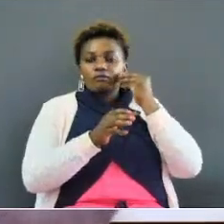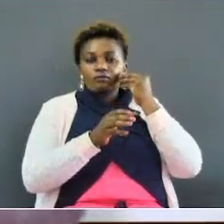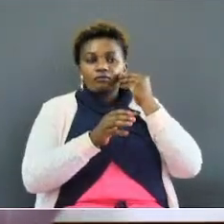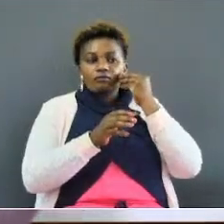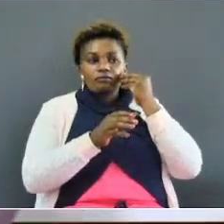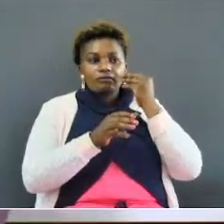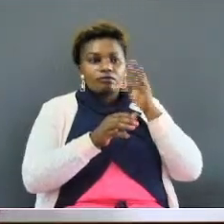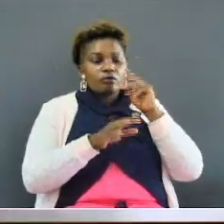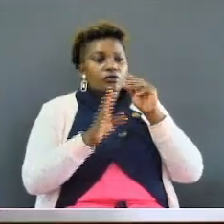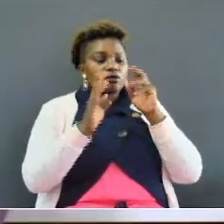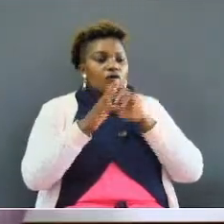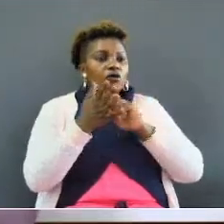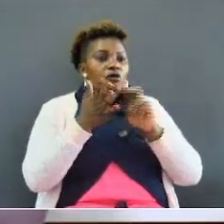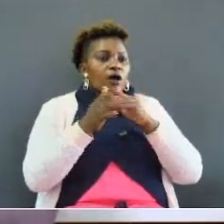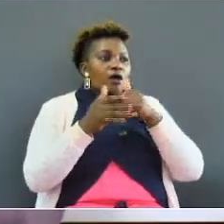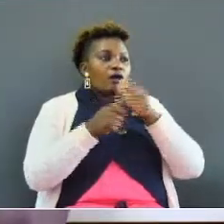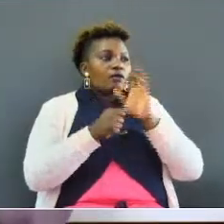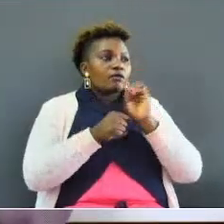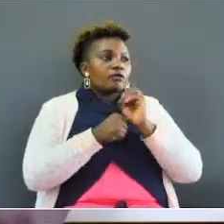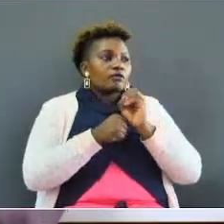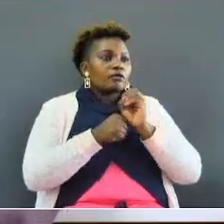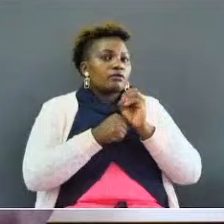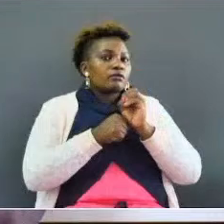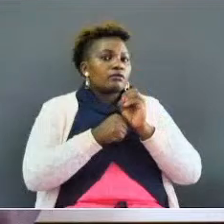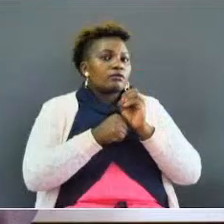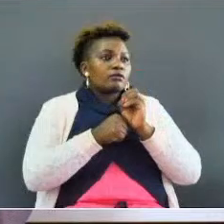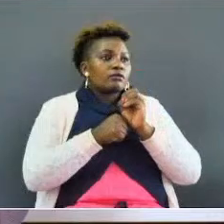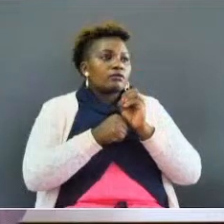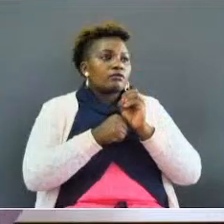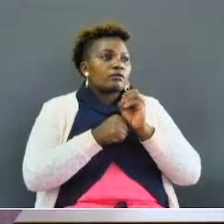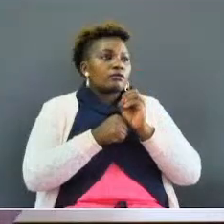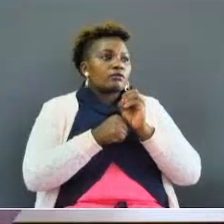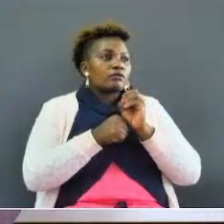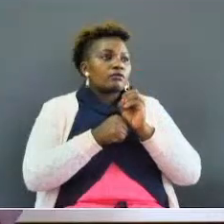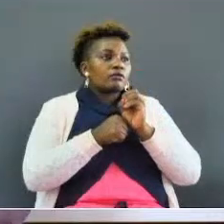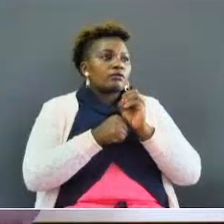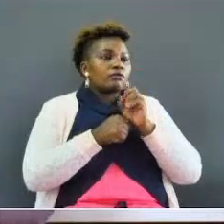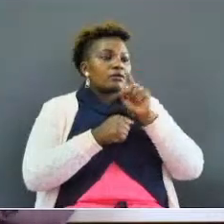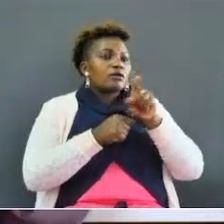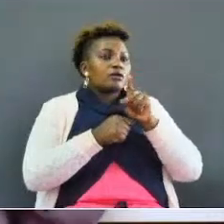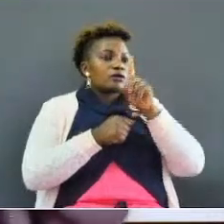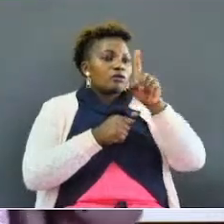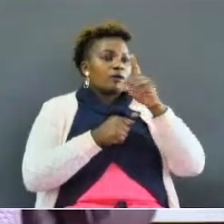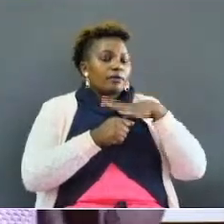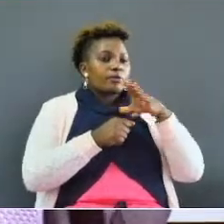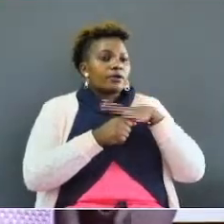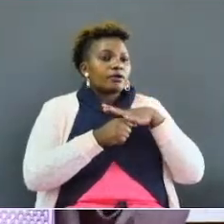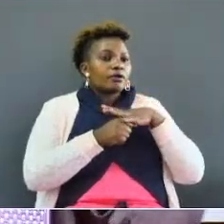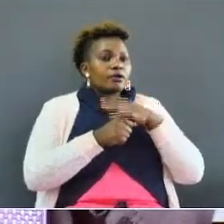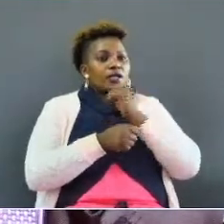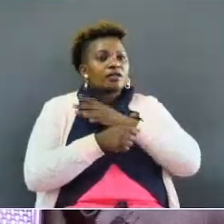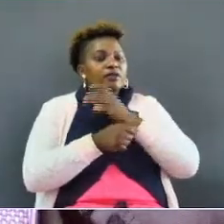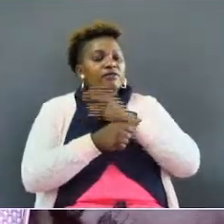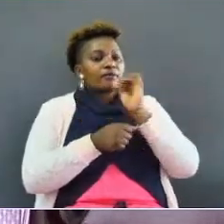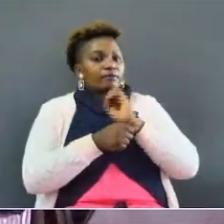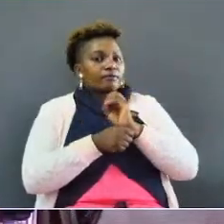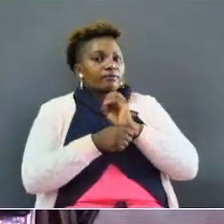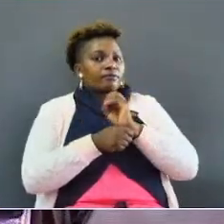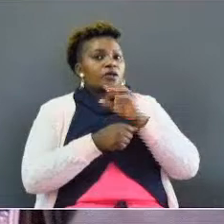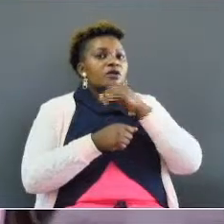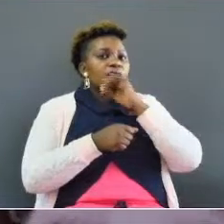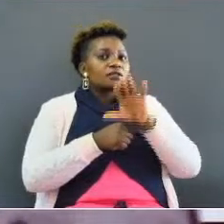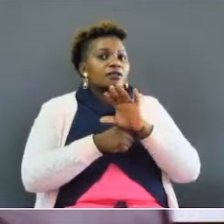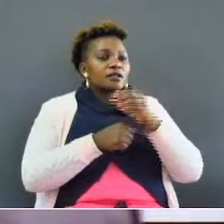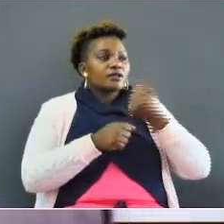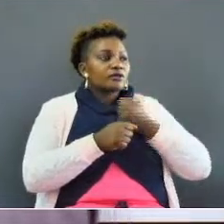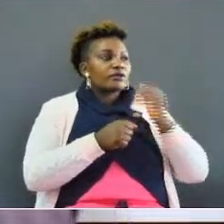had no contacts. I don't go out. But I tell them, it is that person whom you are not afraid of. Your son,